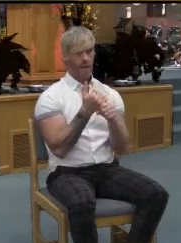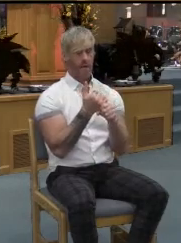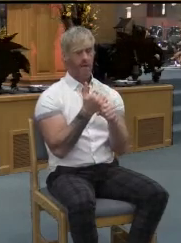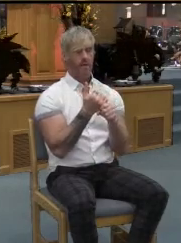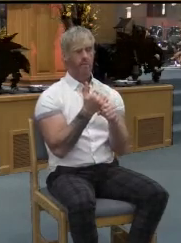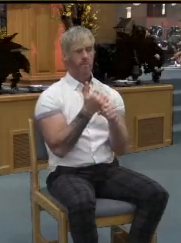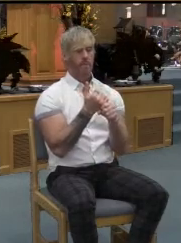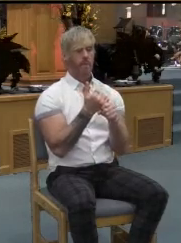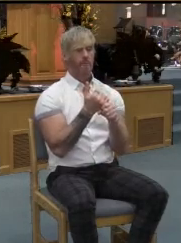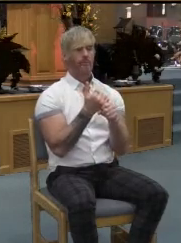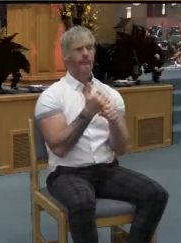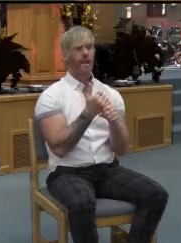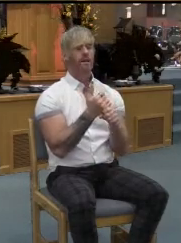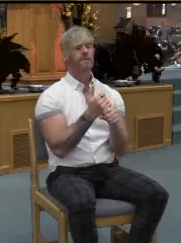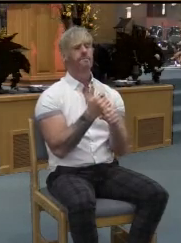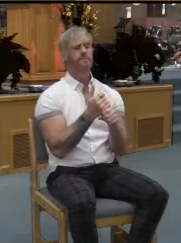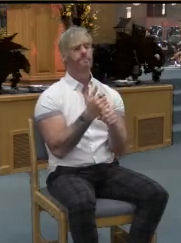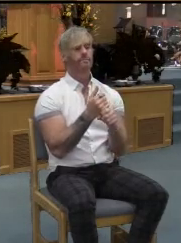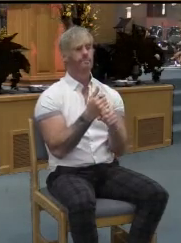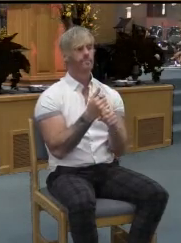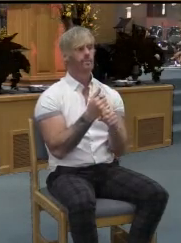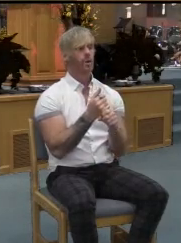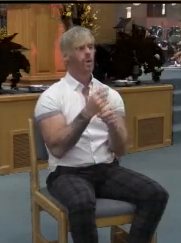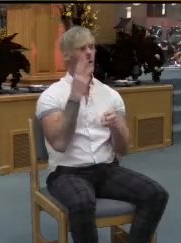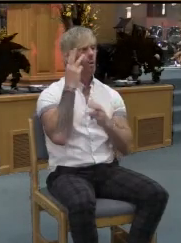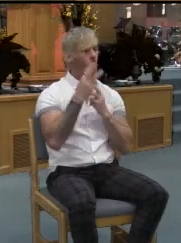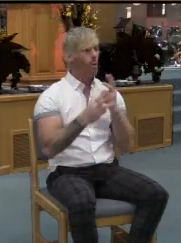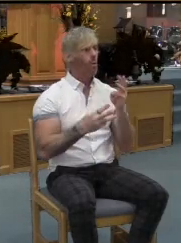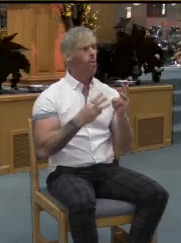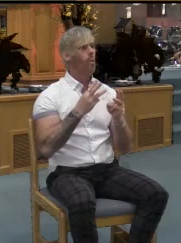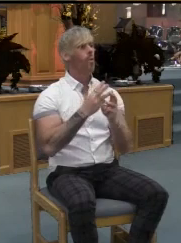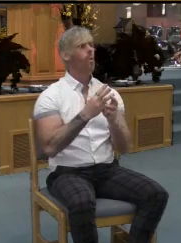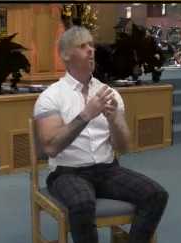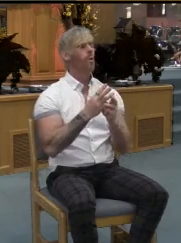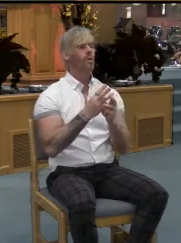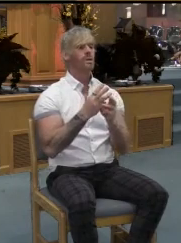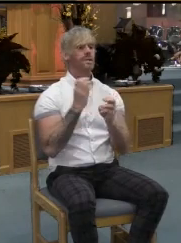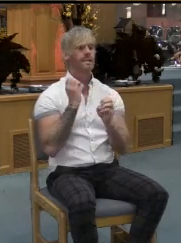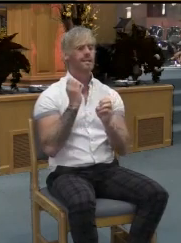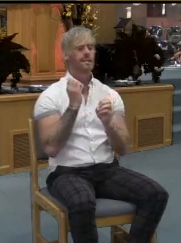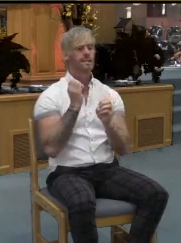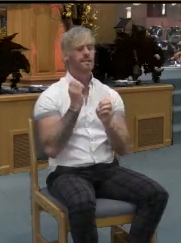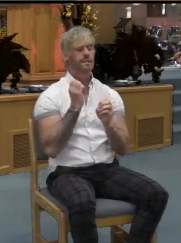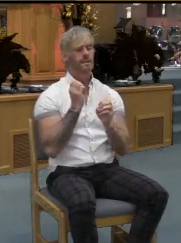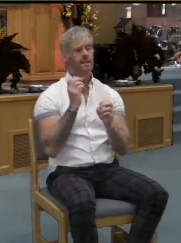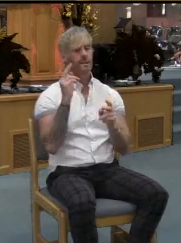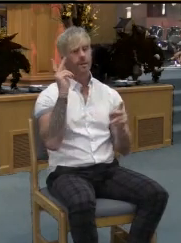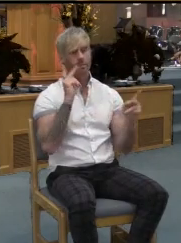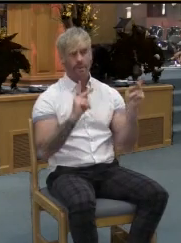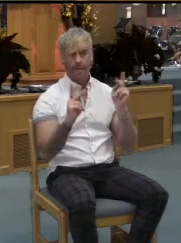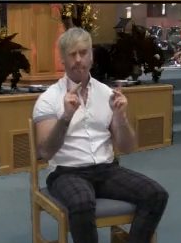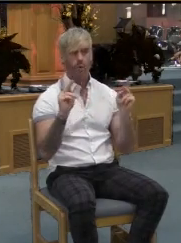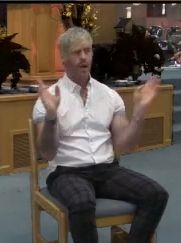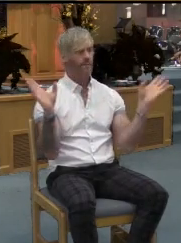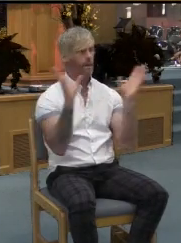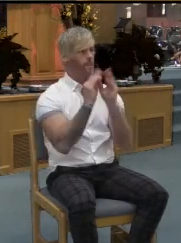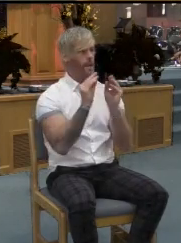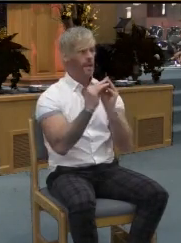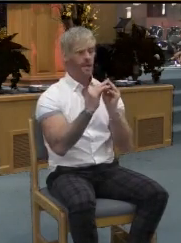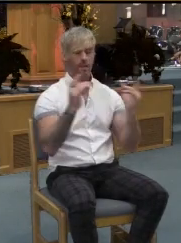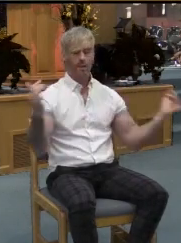a large gathering of the world's most prominent evolutionists took place in Chicago, Illinois,